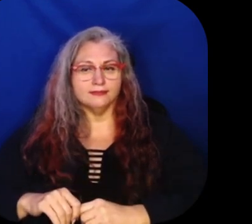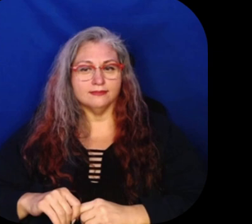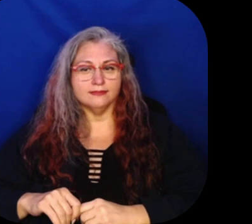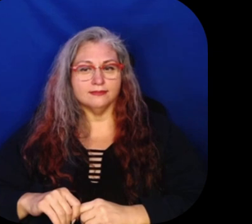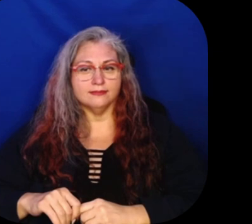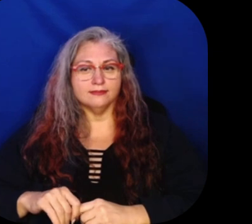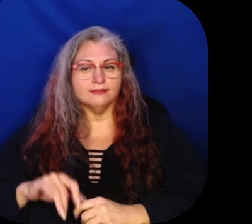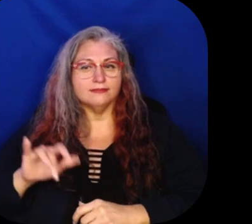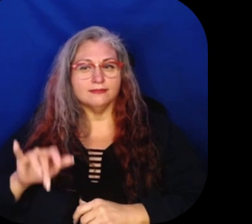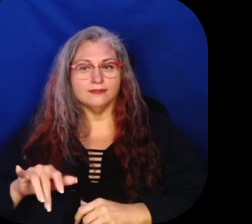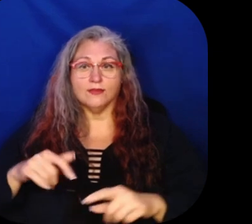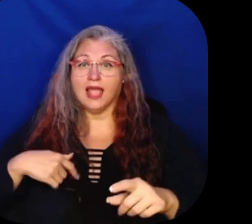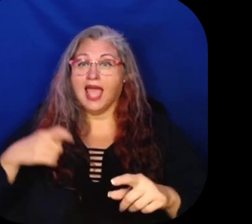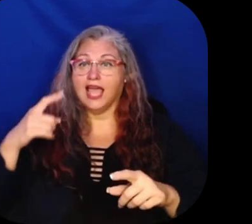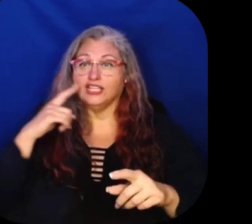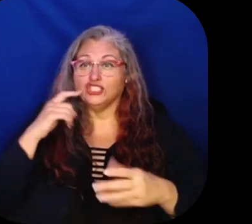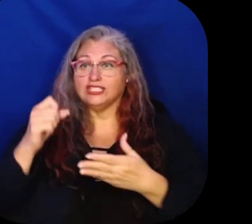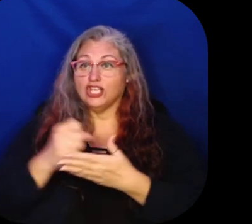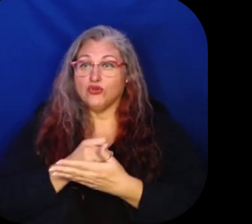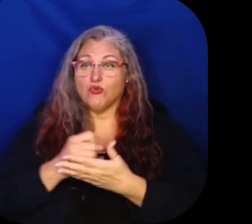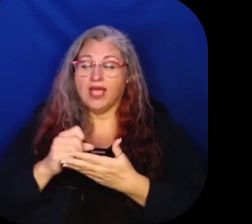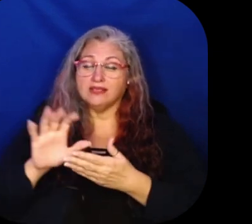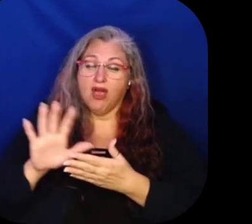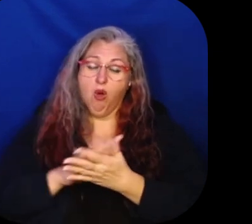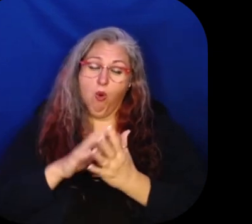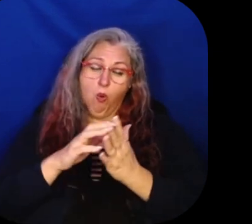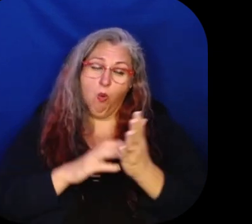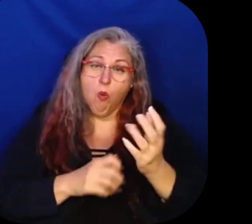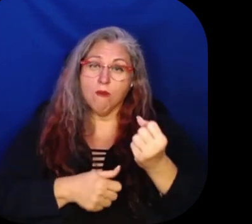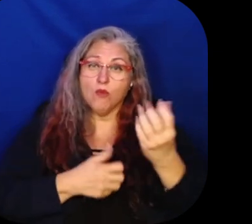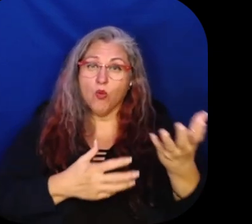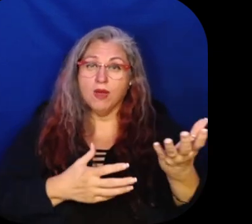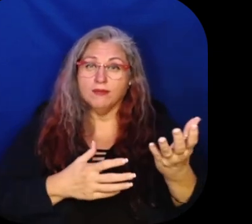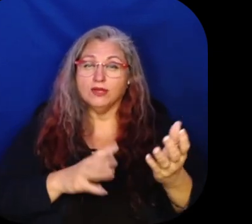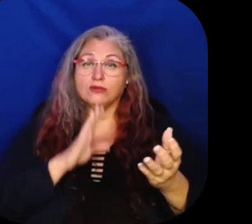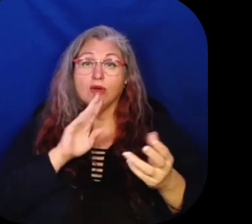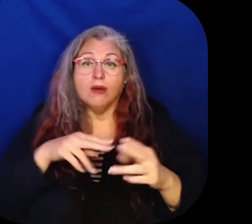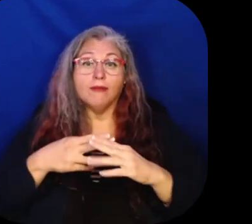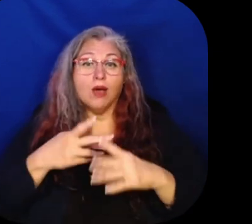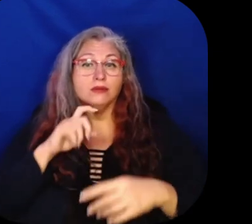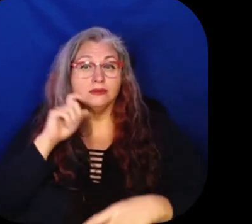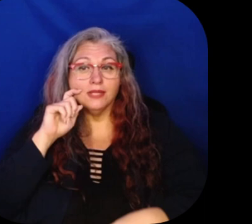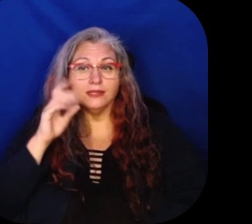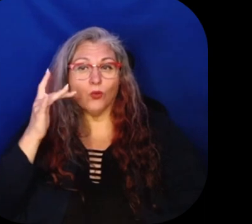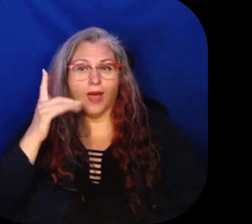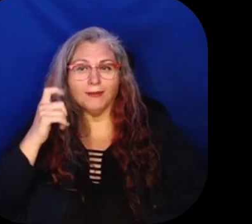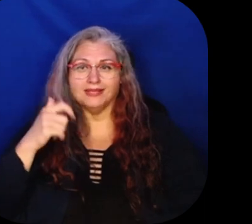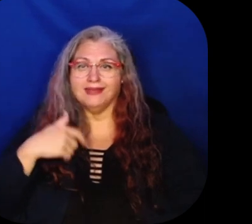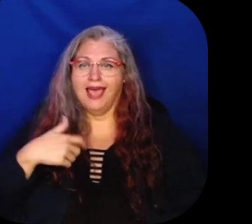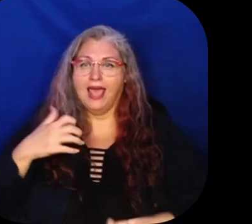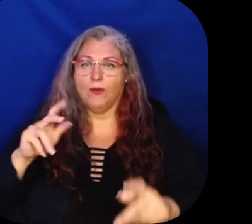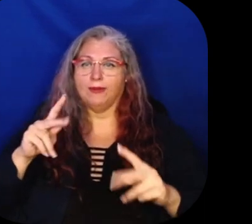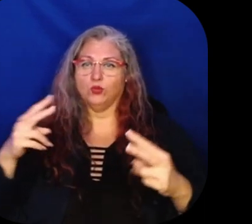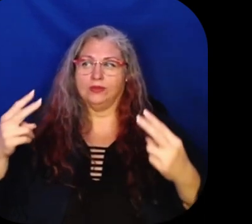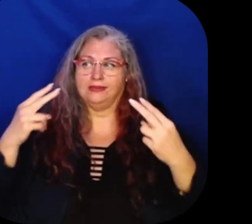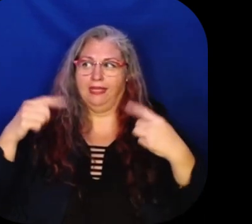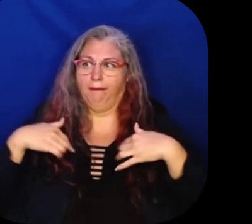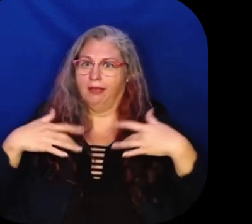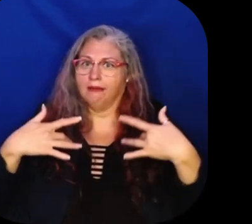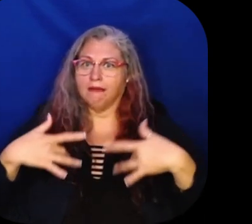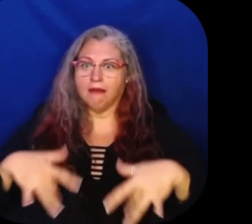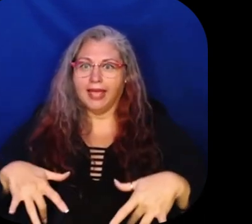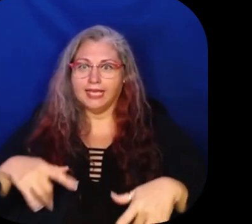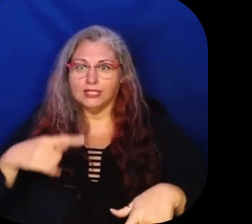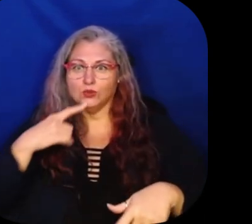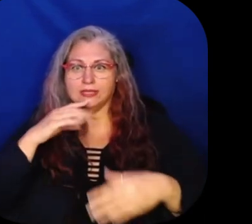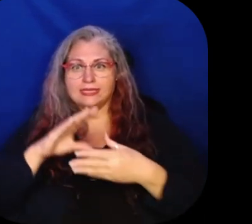just erased a whole poem talking about sex because I didn't want anyone to see me naked same day they saw